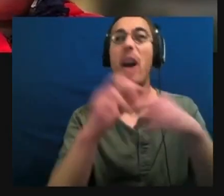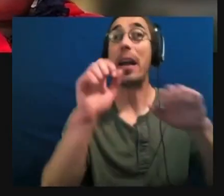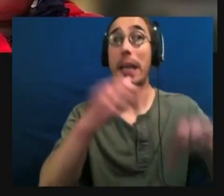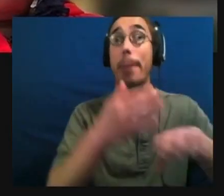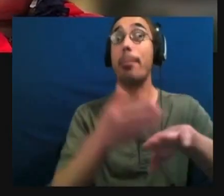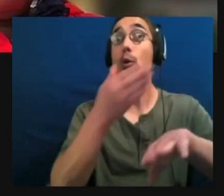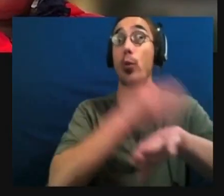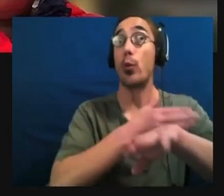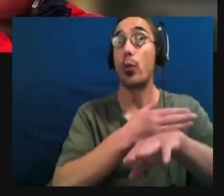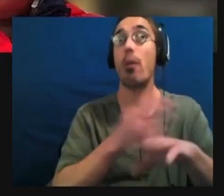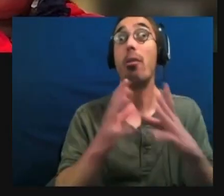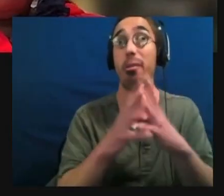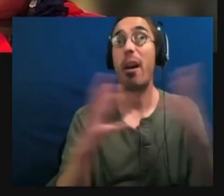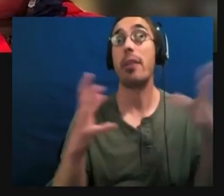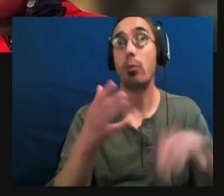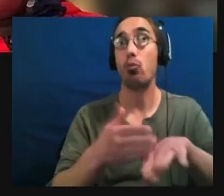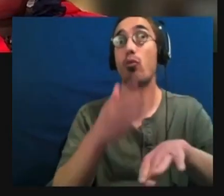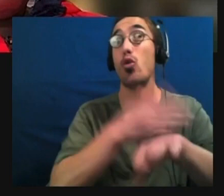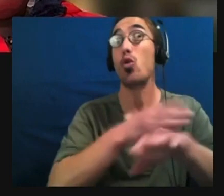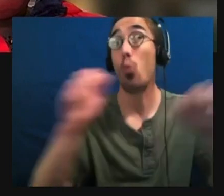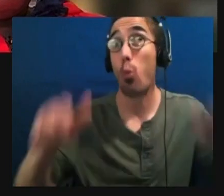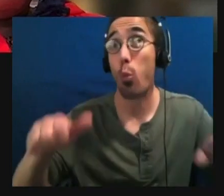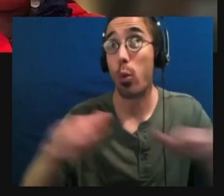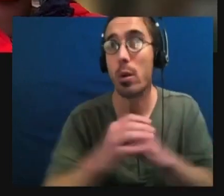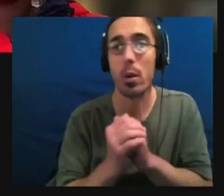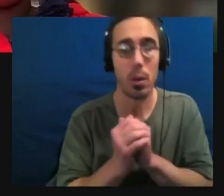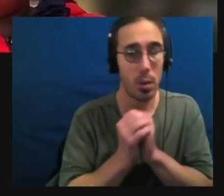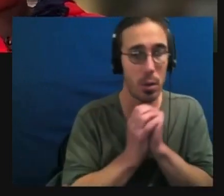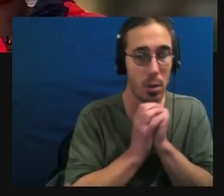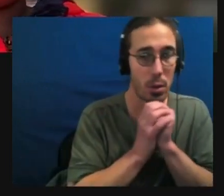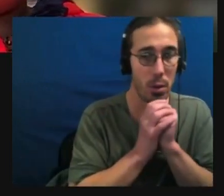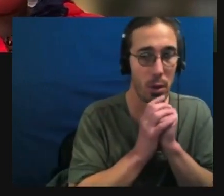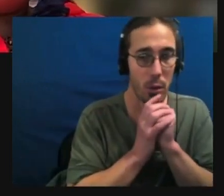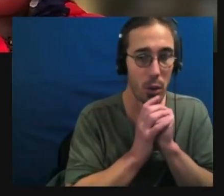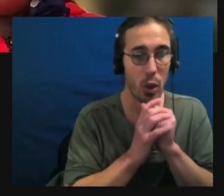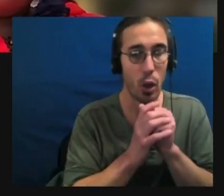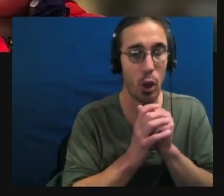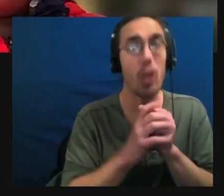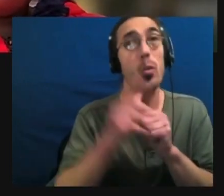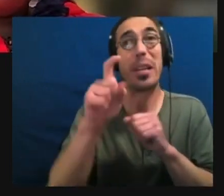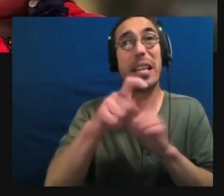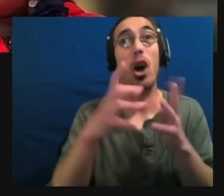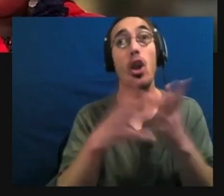lot of improvement needed, I mean.